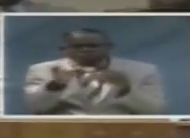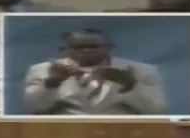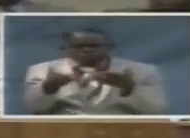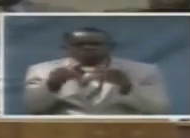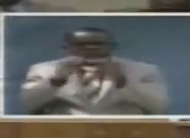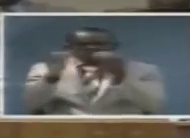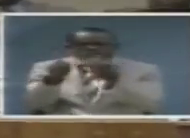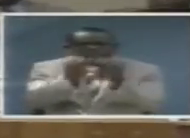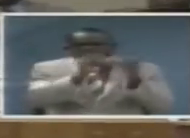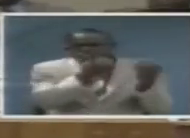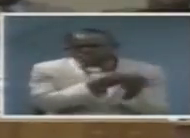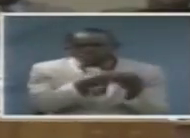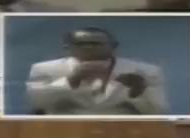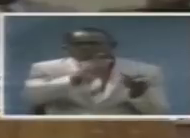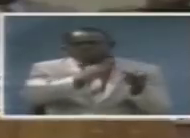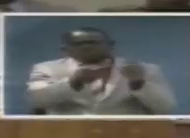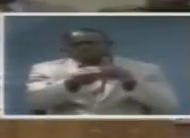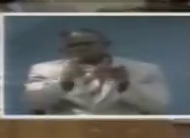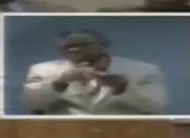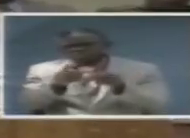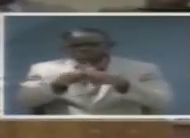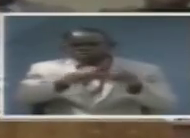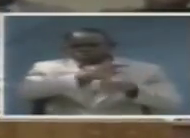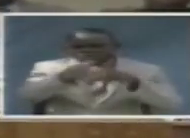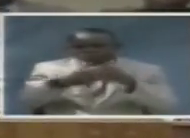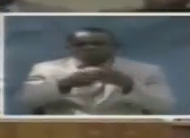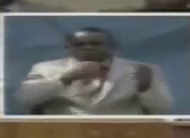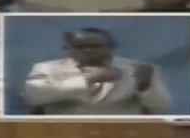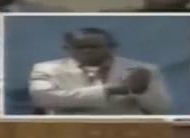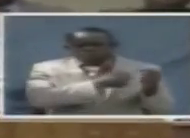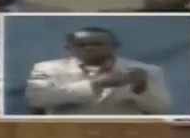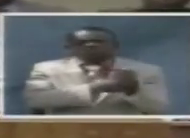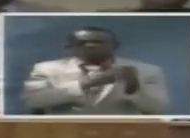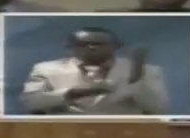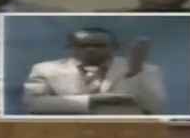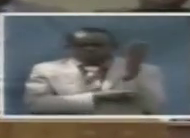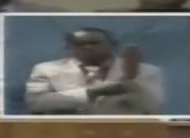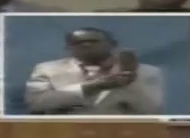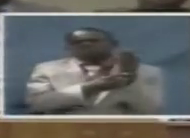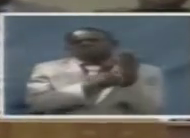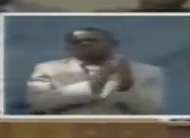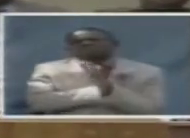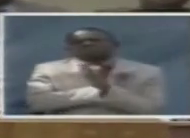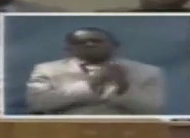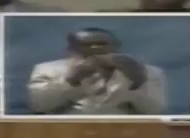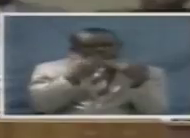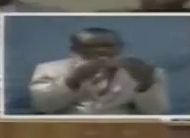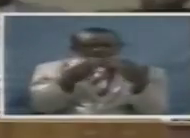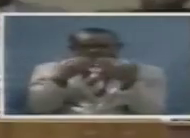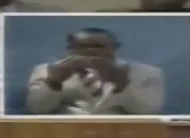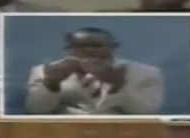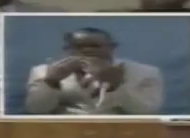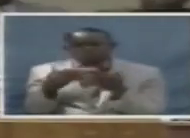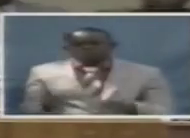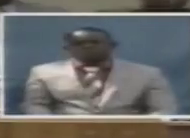their support in our development endeavors. Mr. Speaker, during